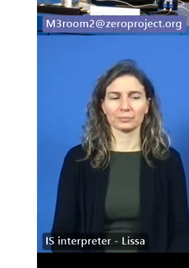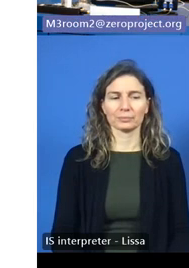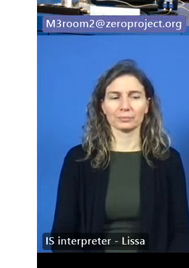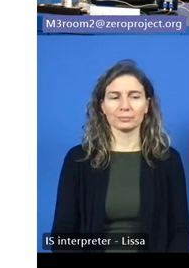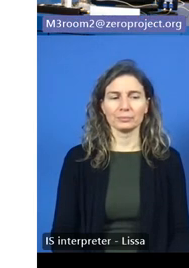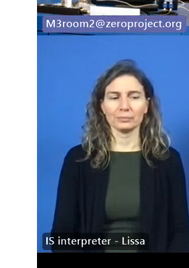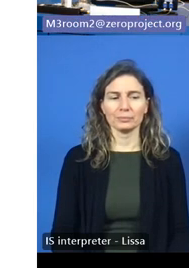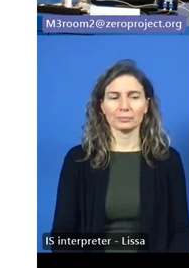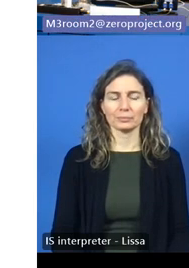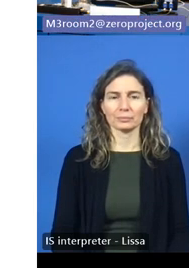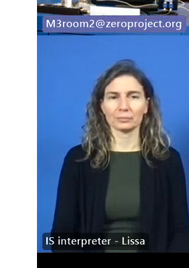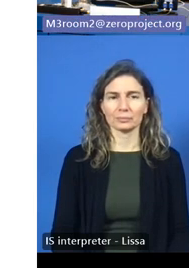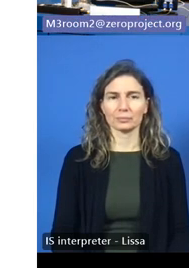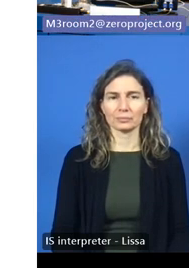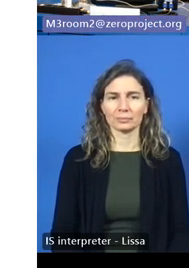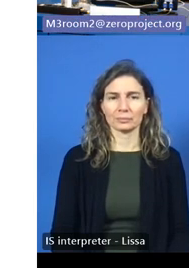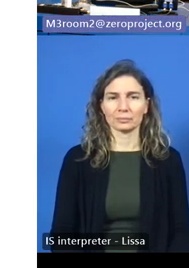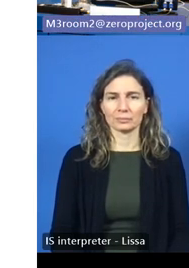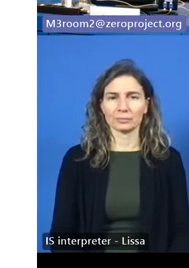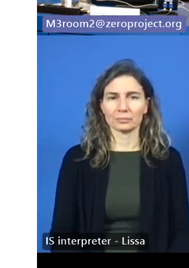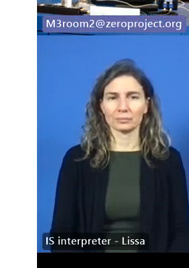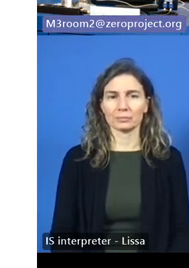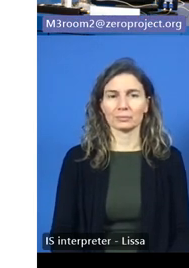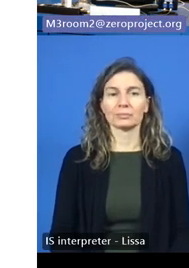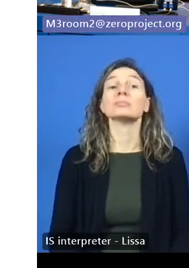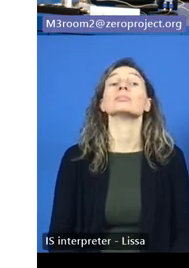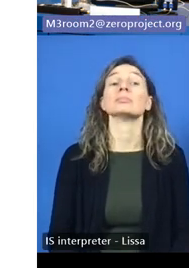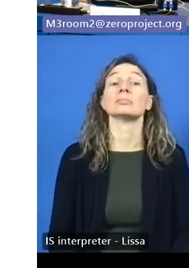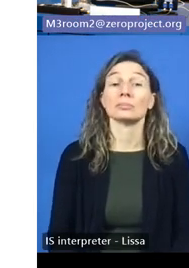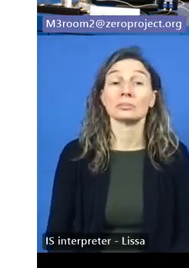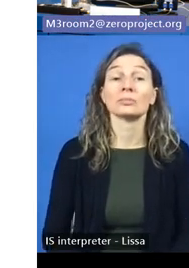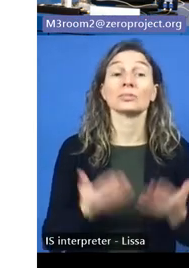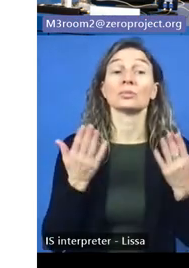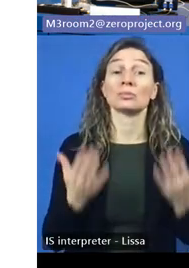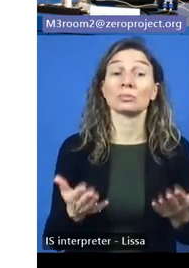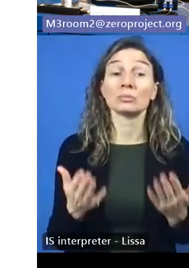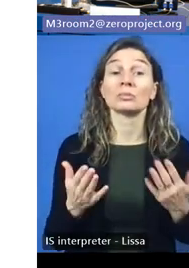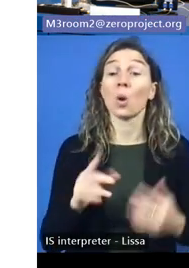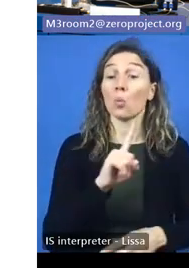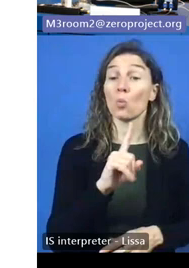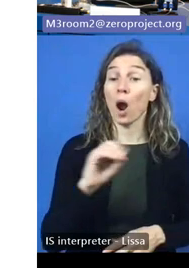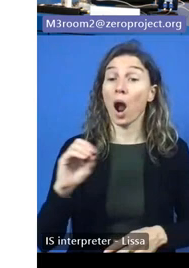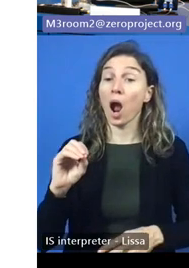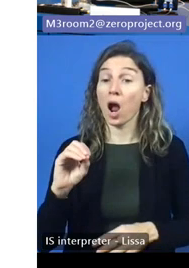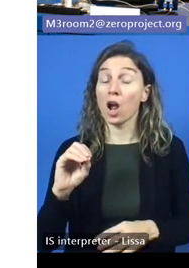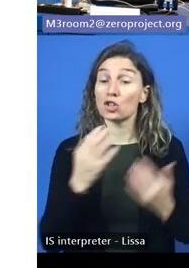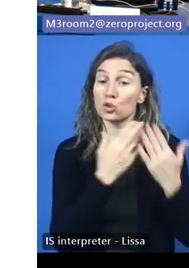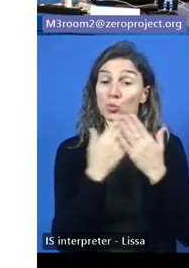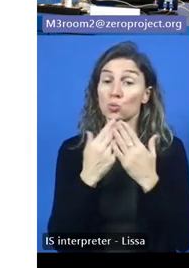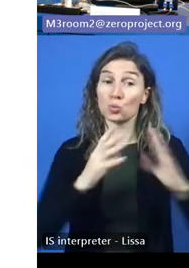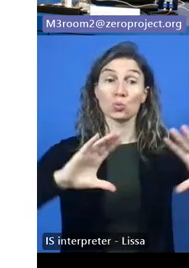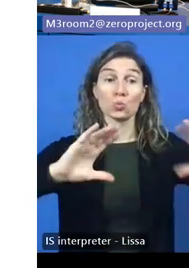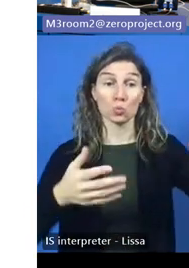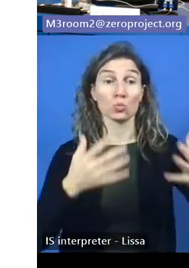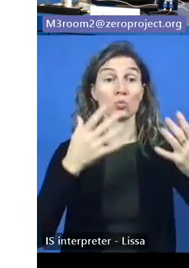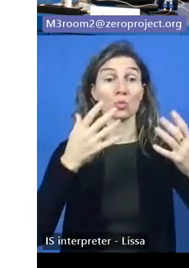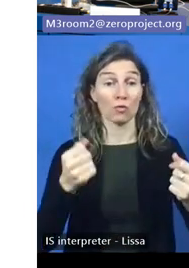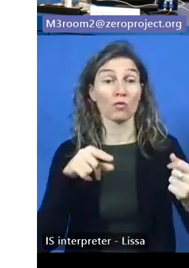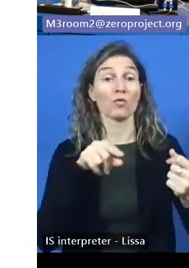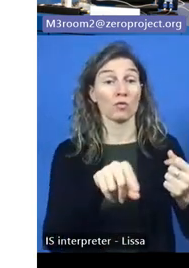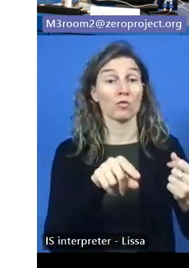So, annually we offer bilingual education to over 100 students. We provide them with skills